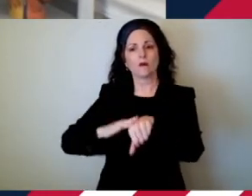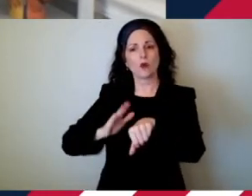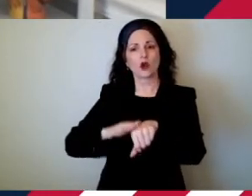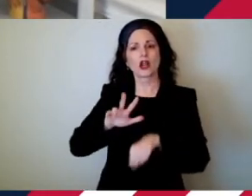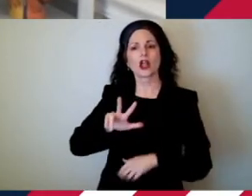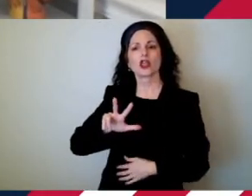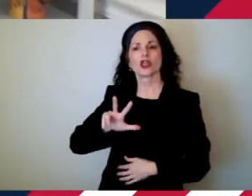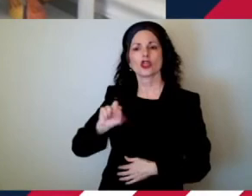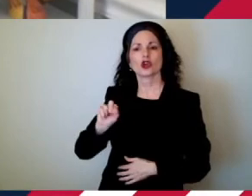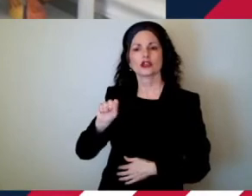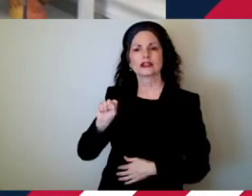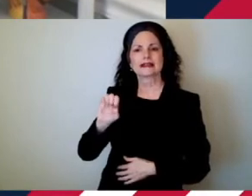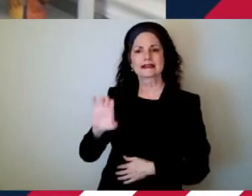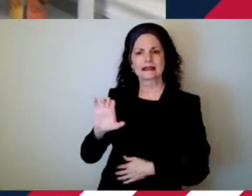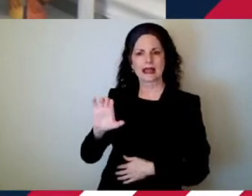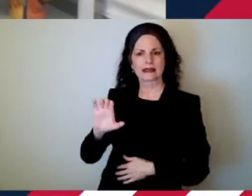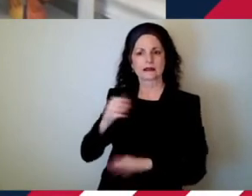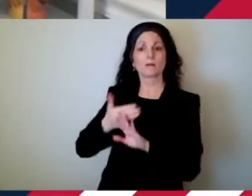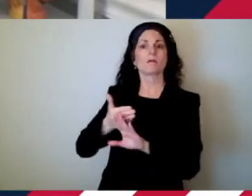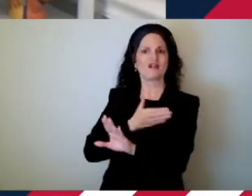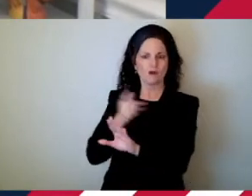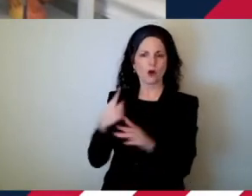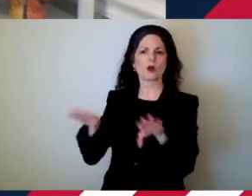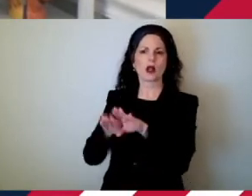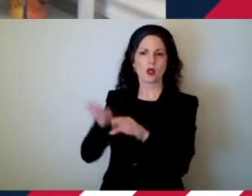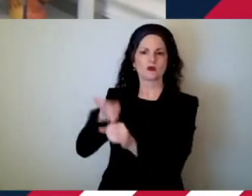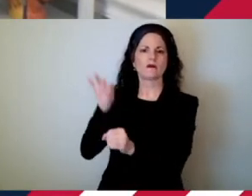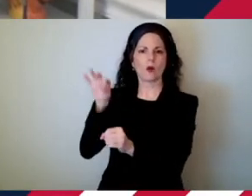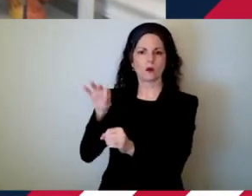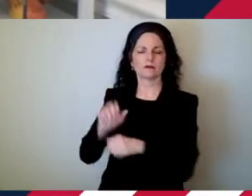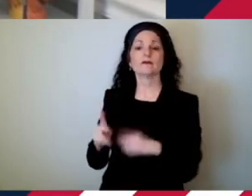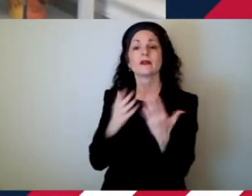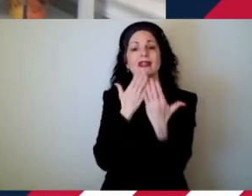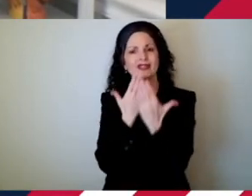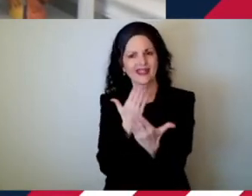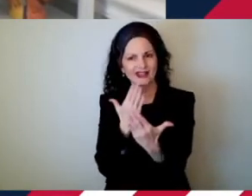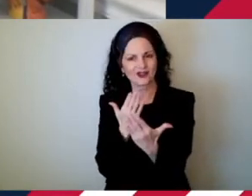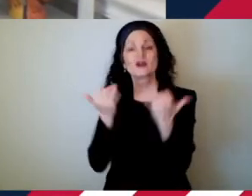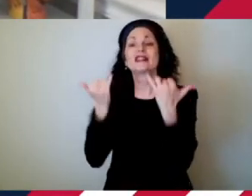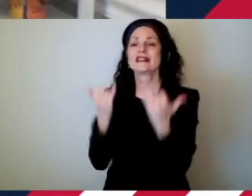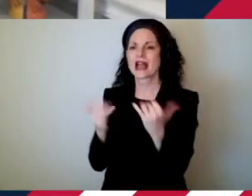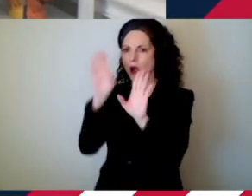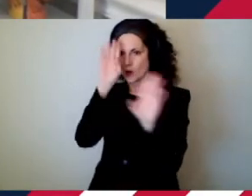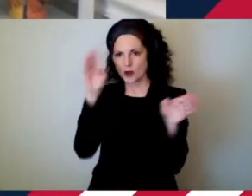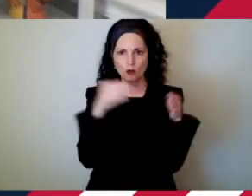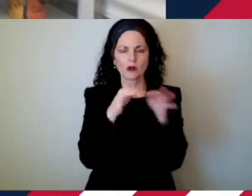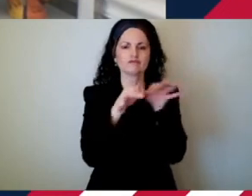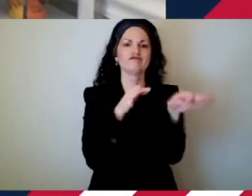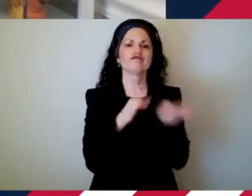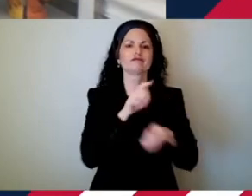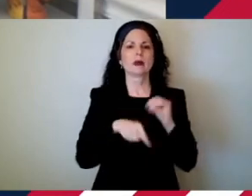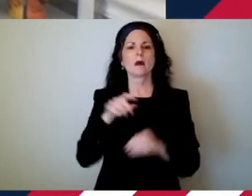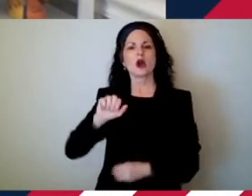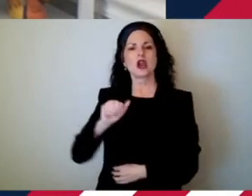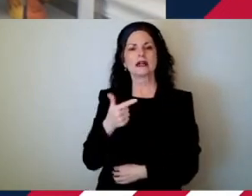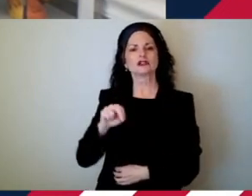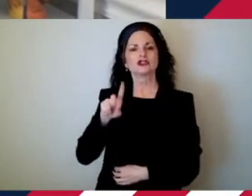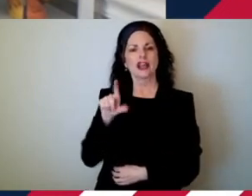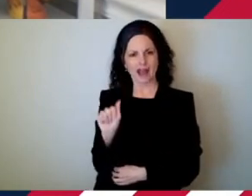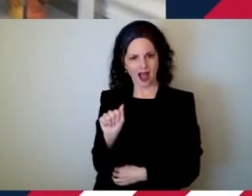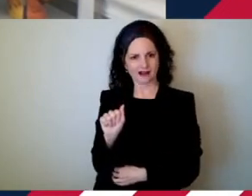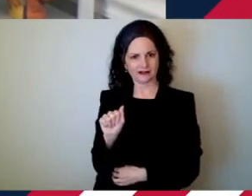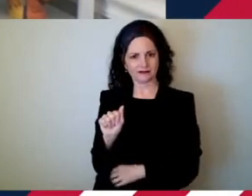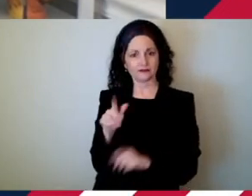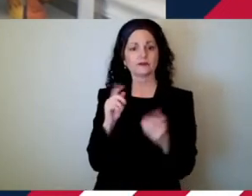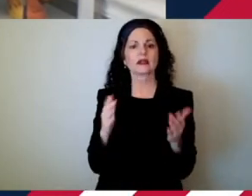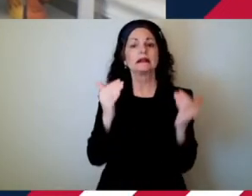thank you, Congressman. Now we're going to go to the consideration of the convention agenda. Our next item of business will be to